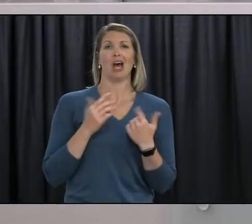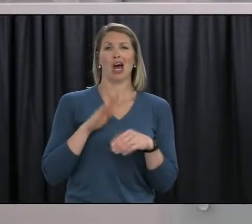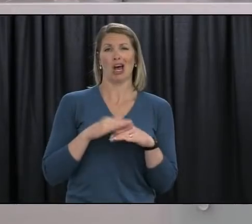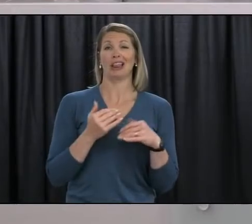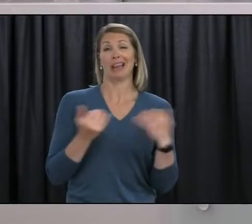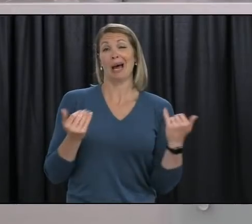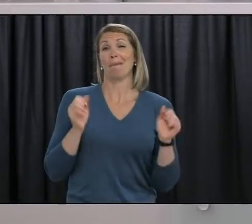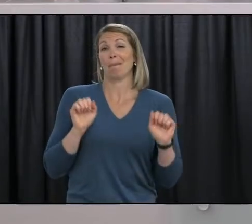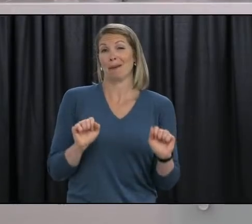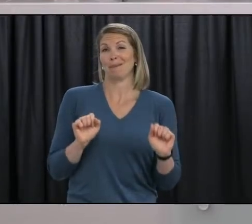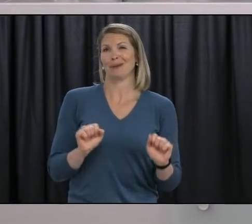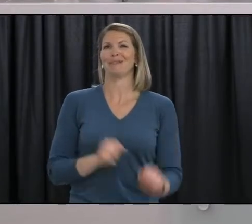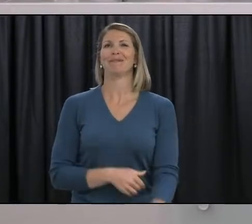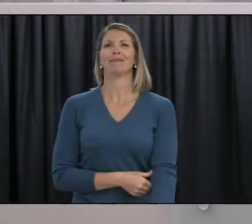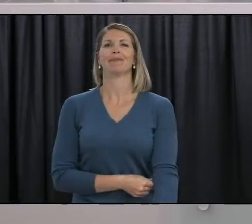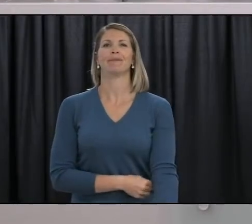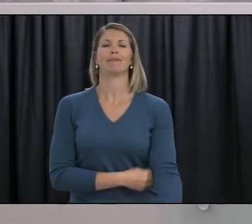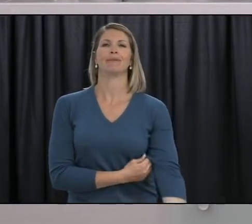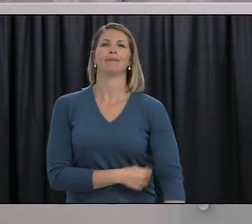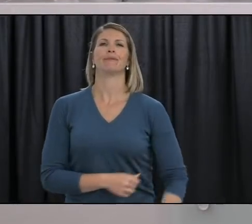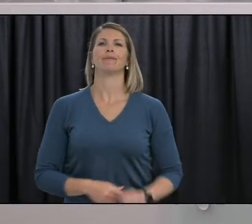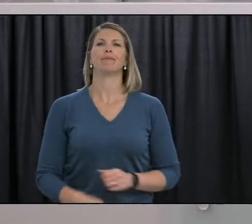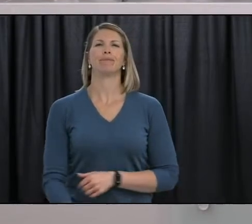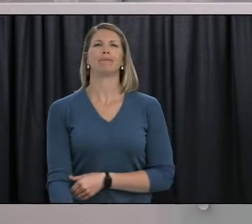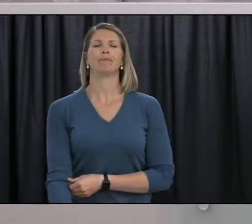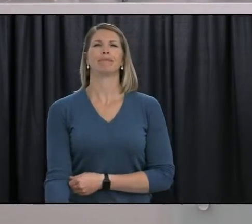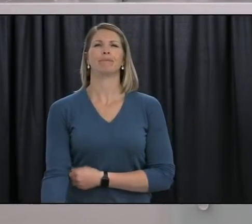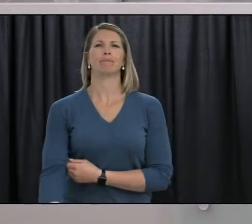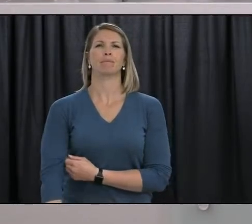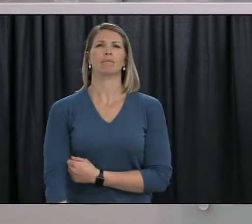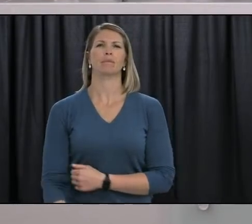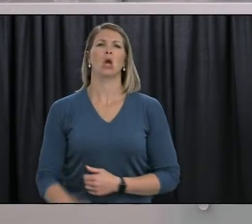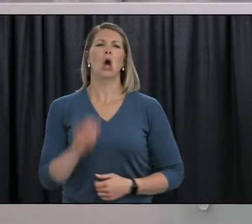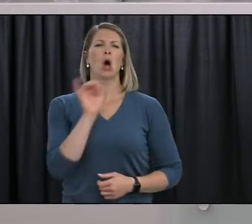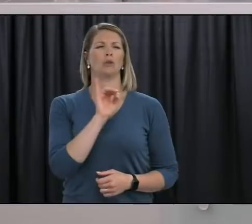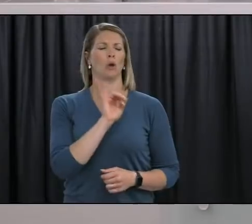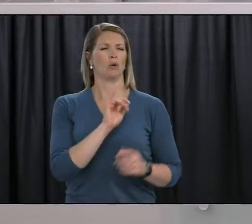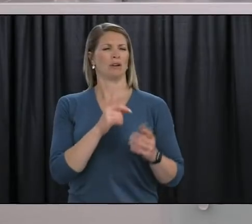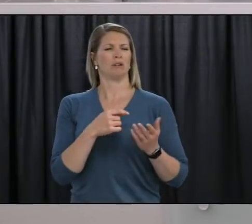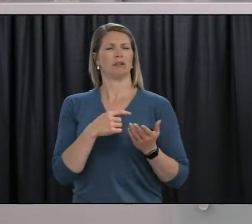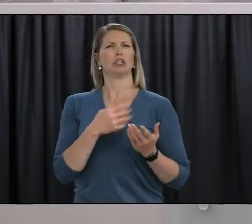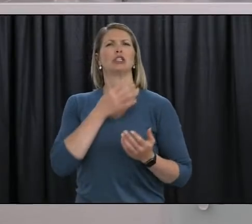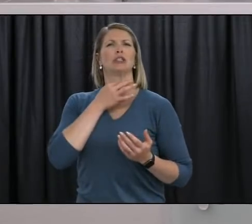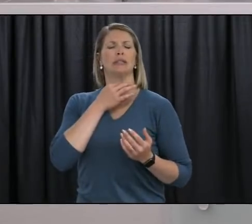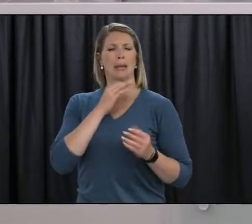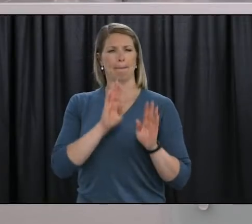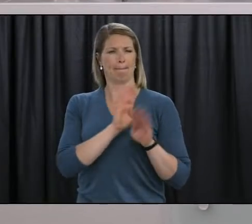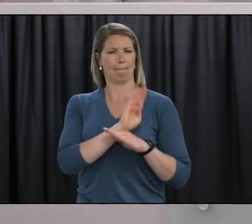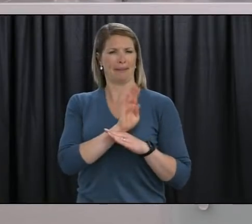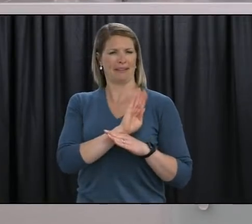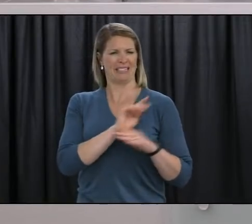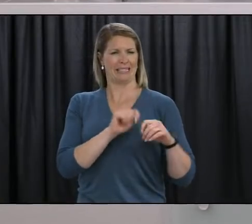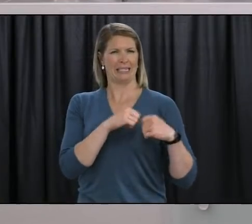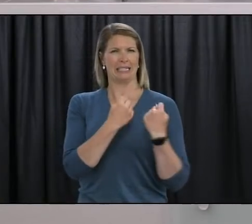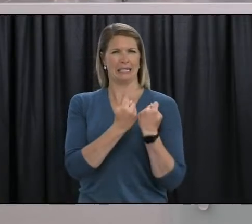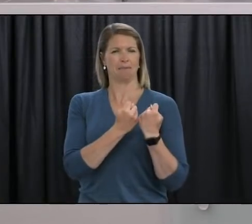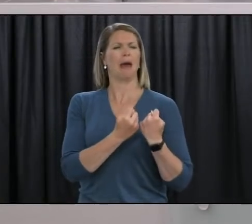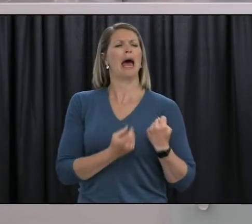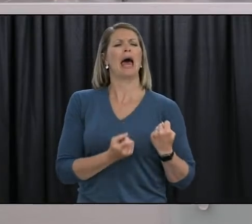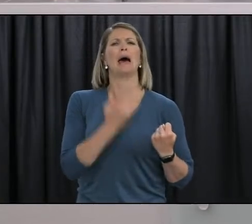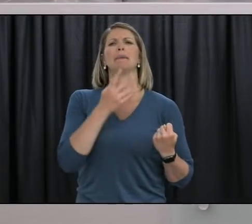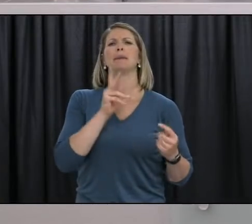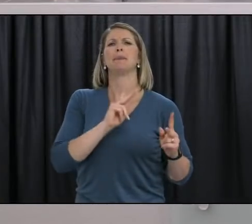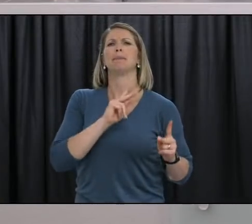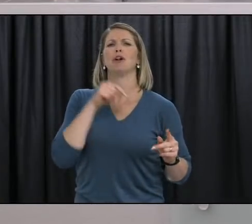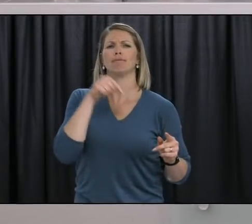you. And I also wanted to ask a bit more about the business teams that have been put in place. I'm wondering how many people are on the team,